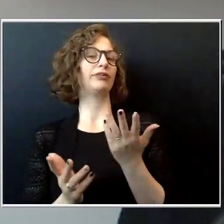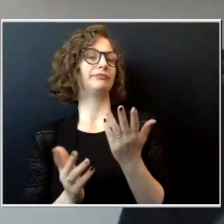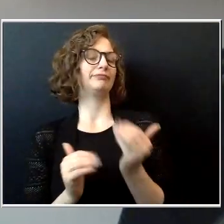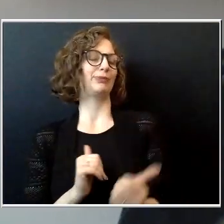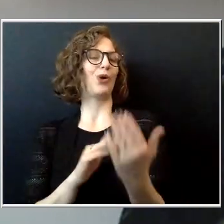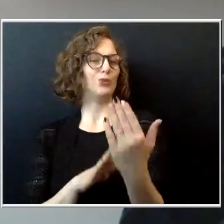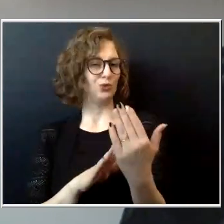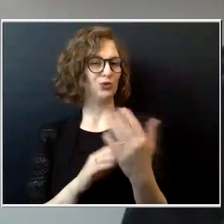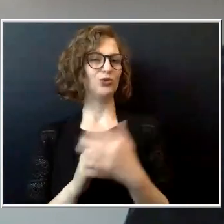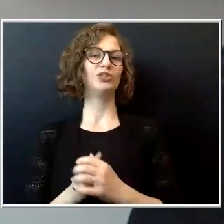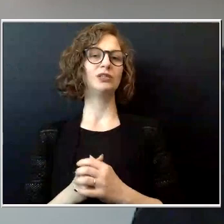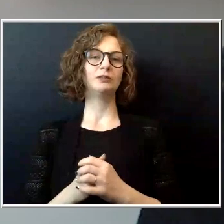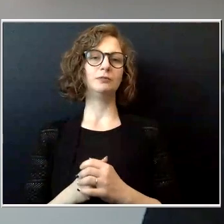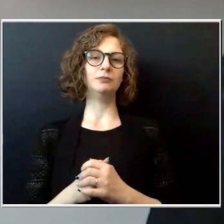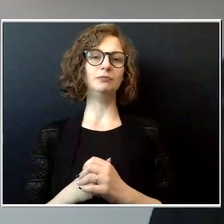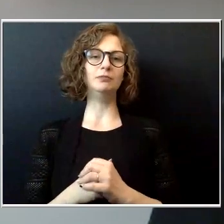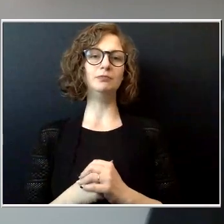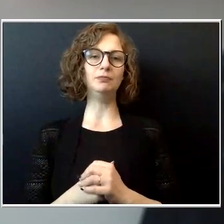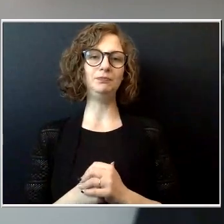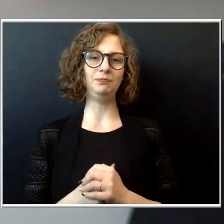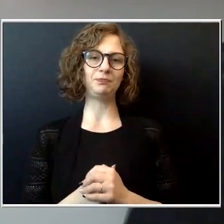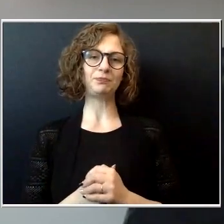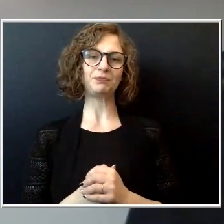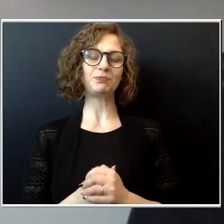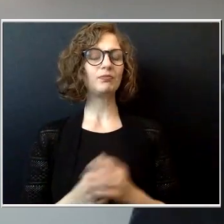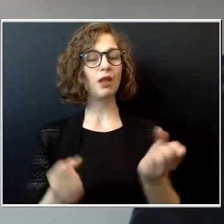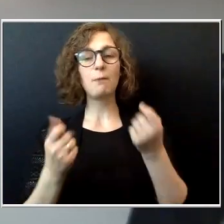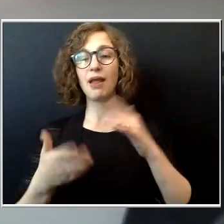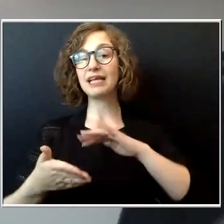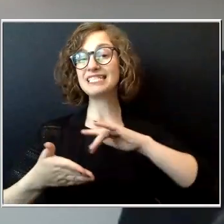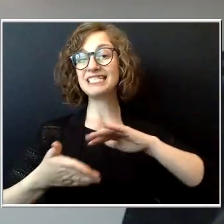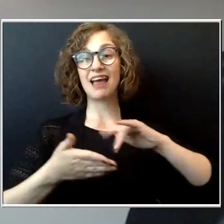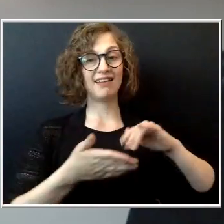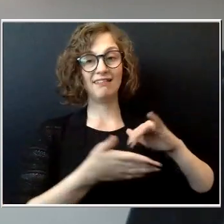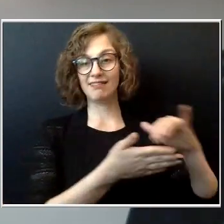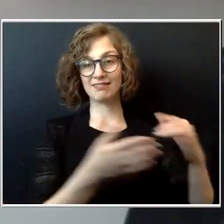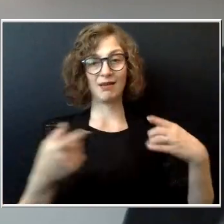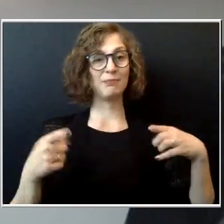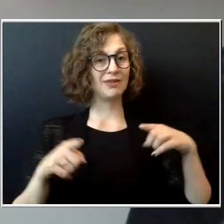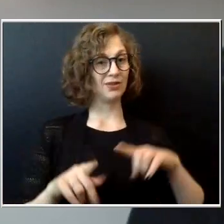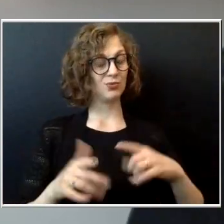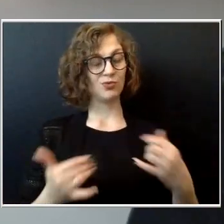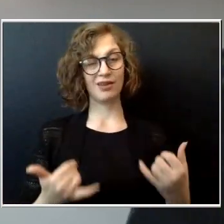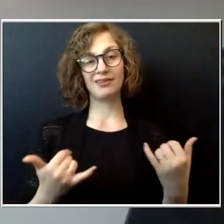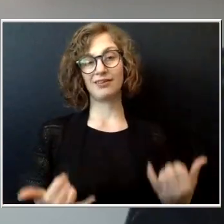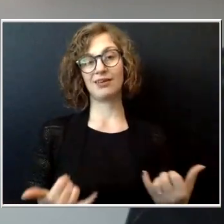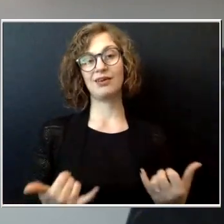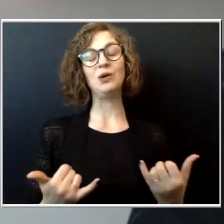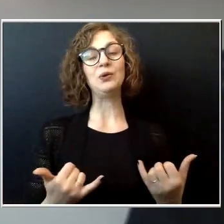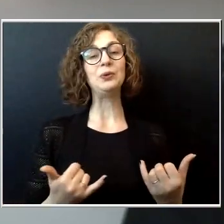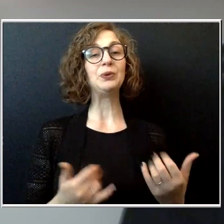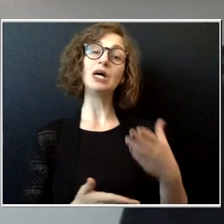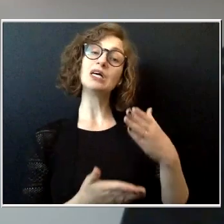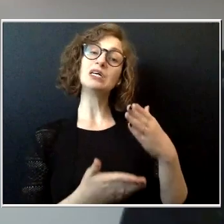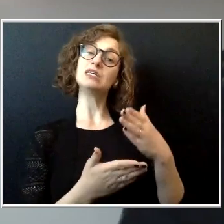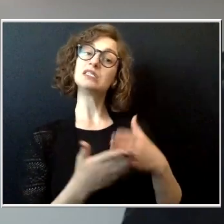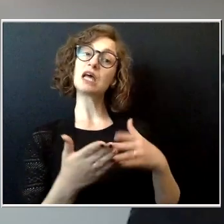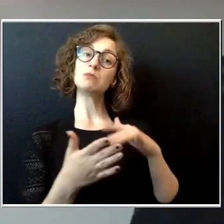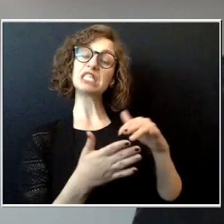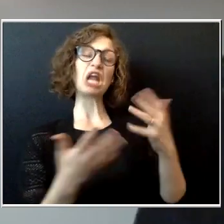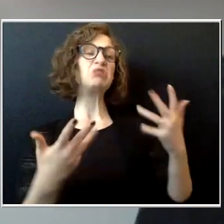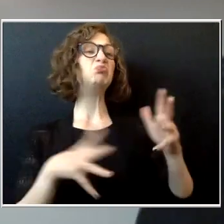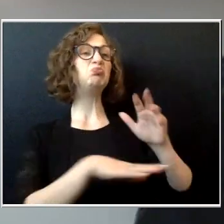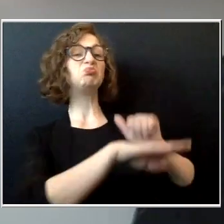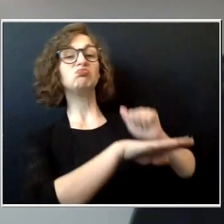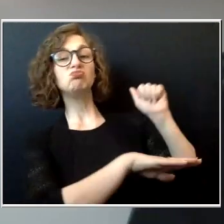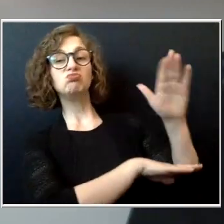still in a study level approach, where some studies have shipped out treadmills and have